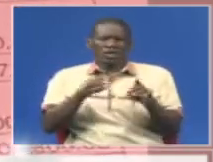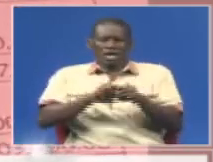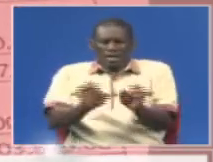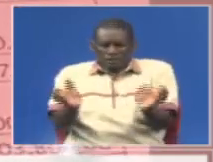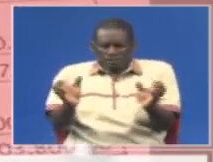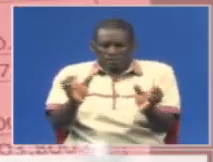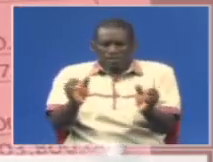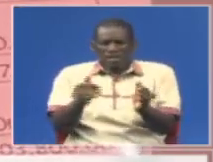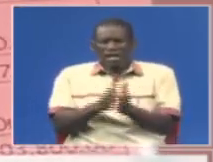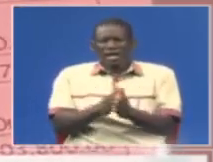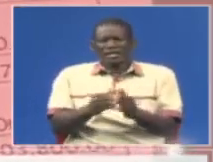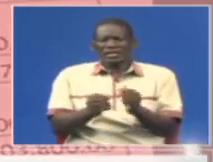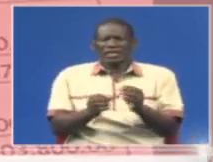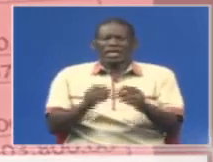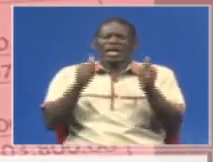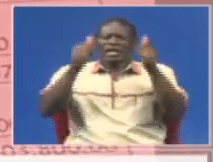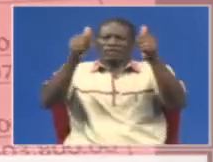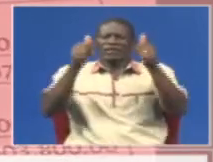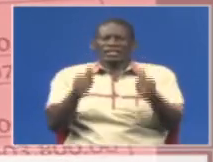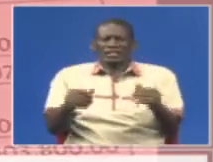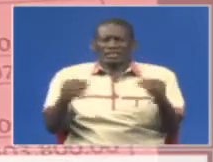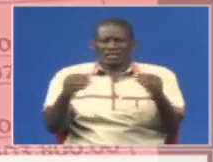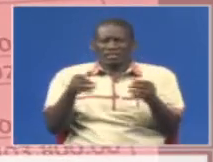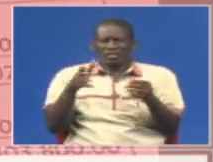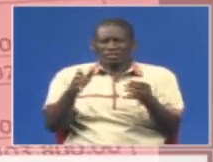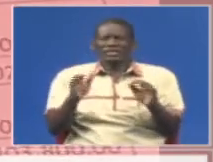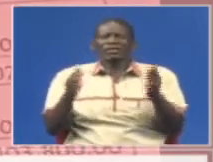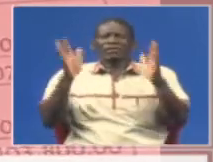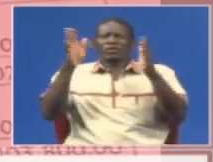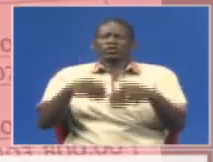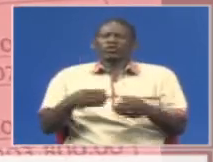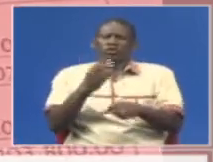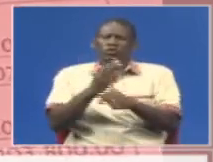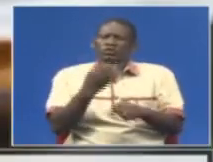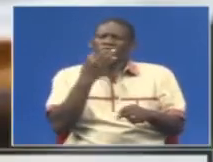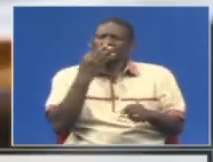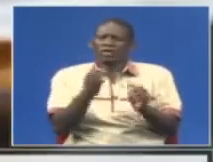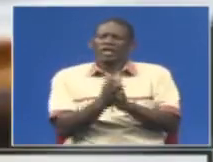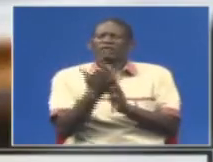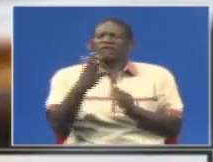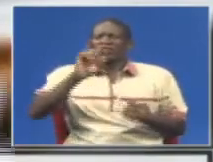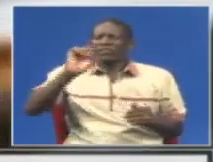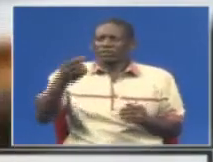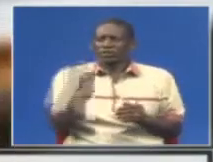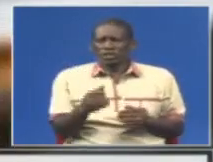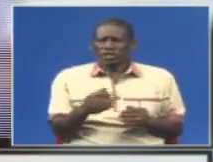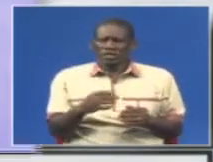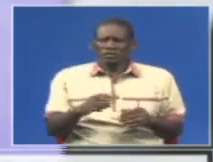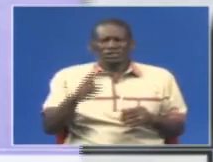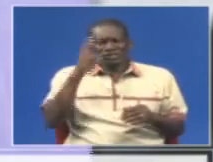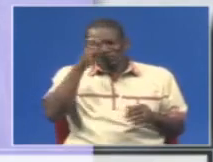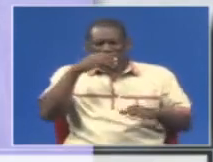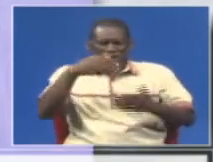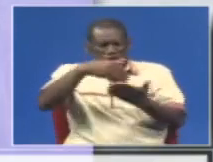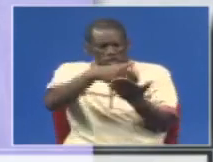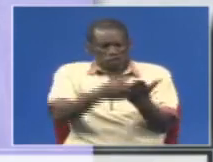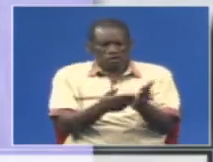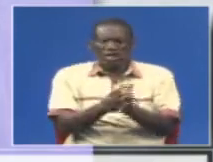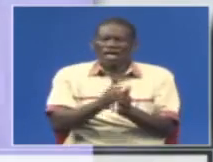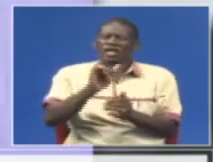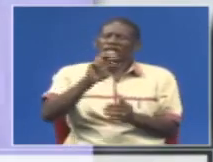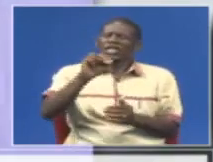coverage and event advertising took 305,000 Kenya shillings. Contested receipts and invoices shared